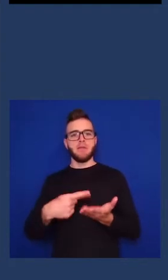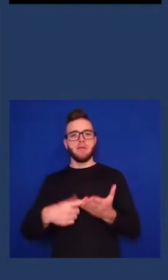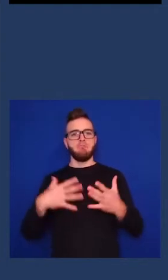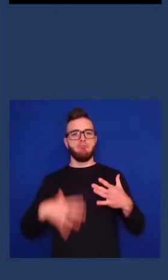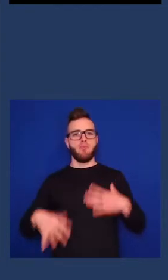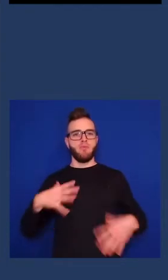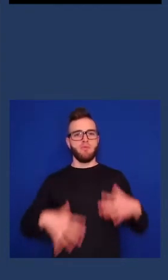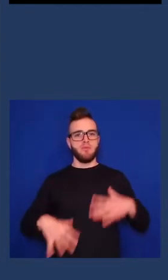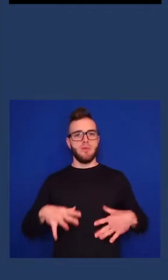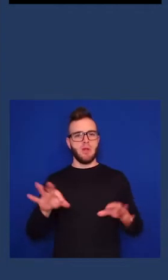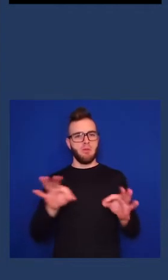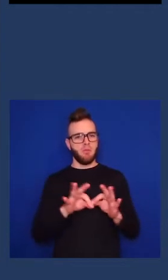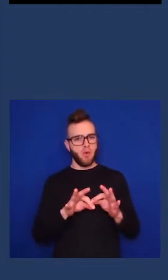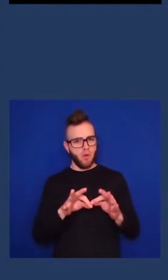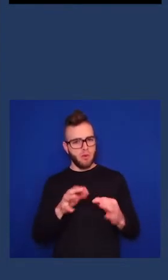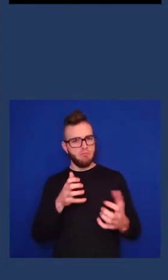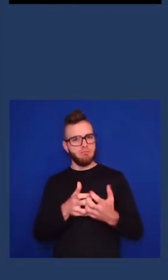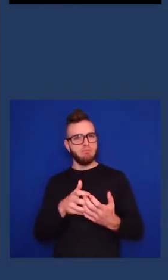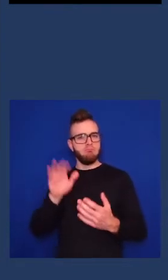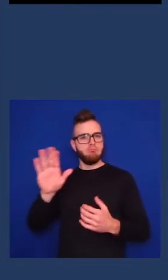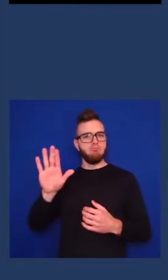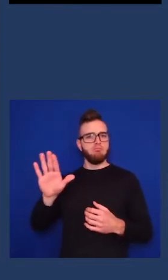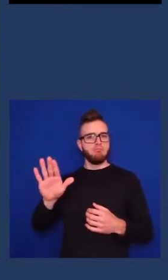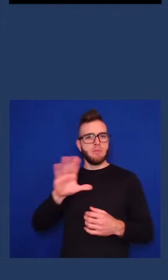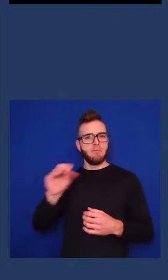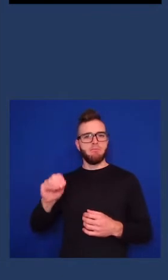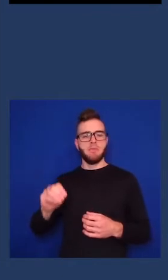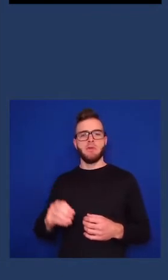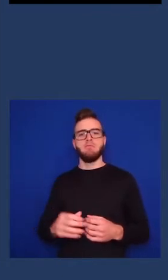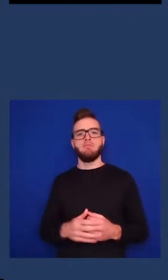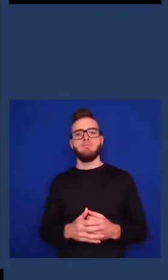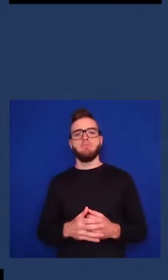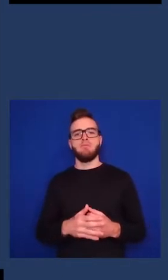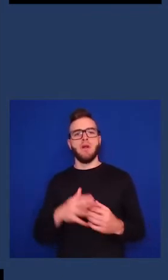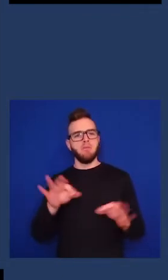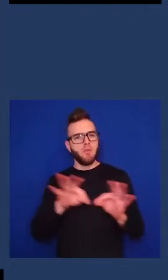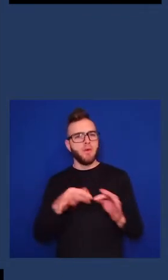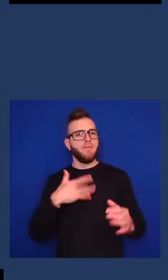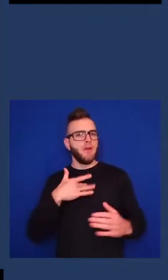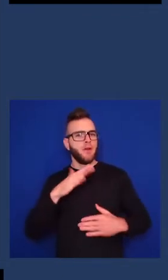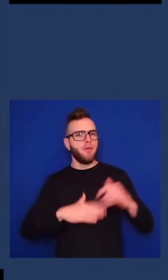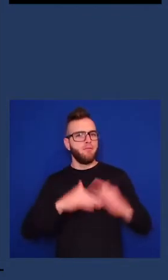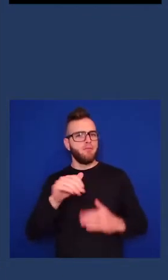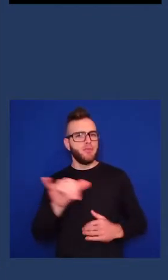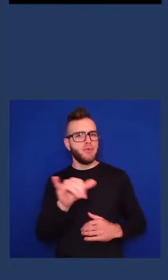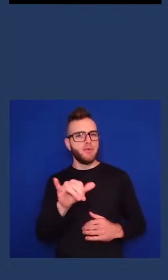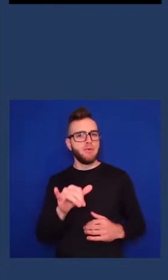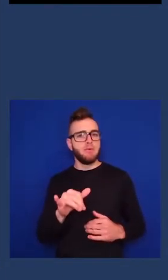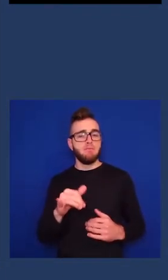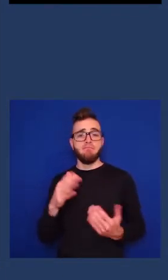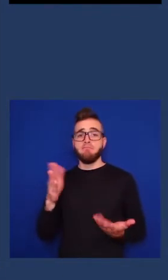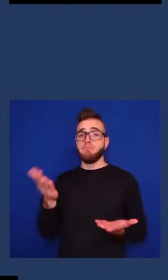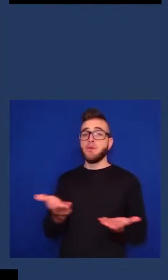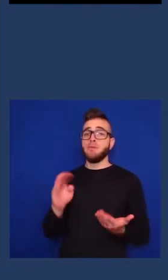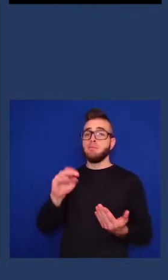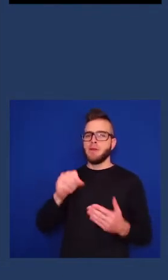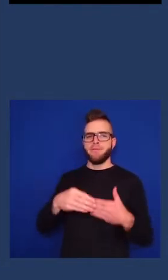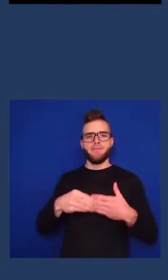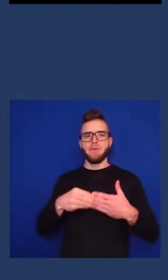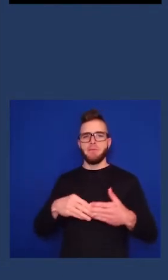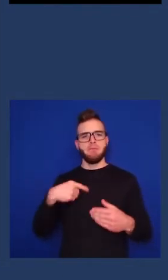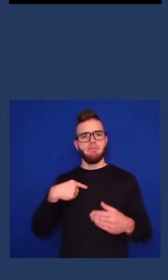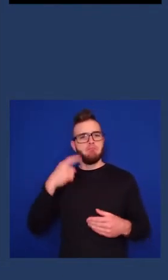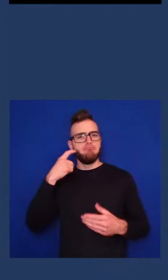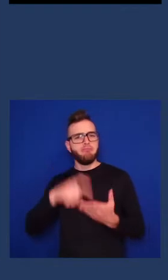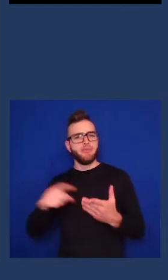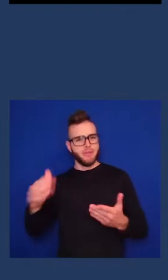going to feel most comfortable and confident in wearing. At Microsoft, I've seen candidates wear shorts, sandals, and a shirt and get the job.